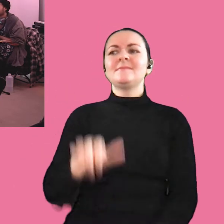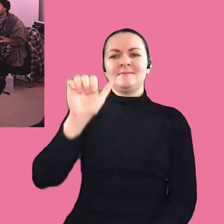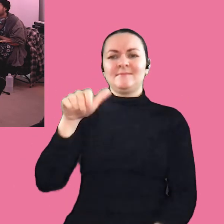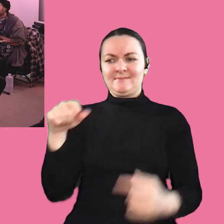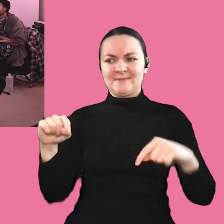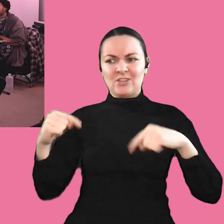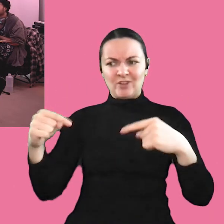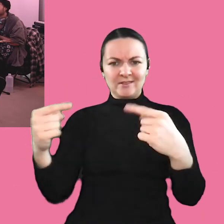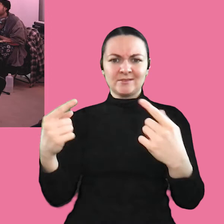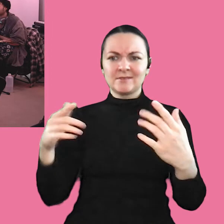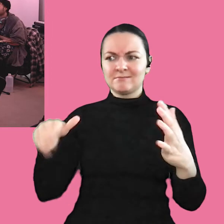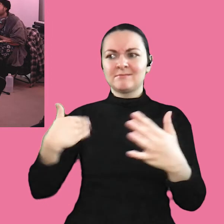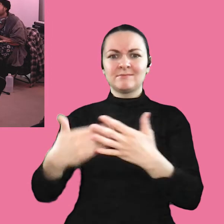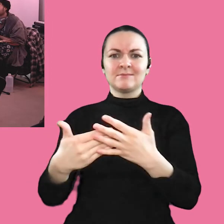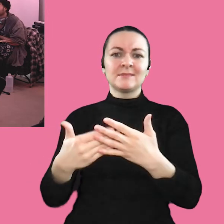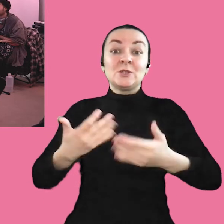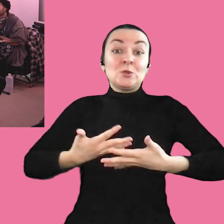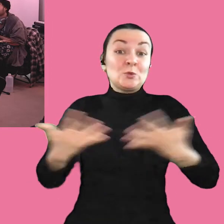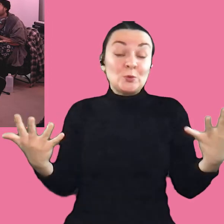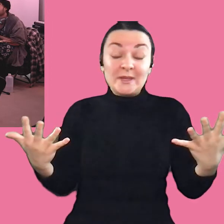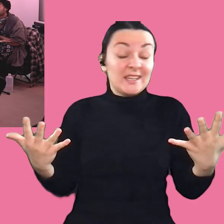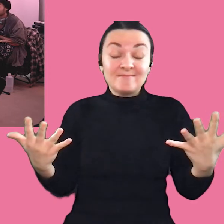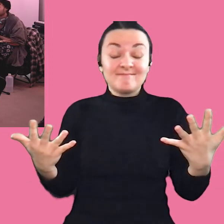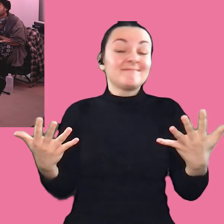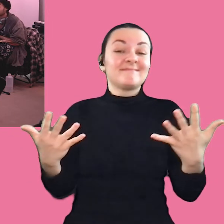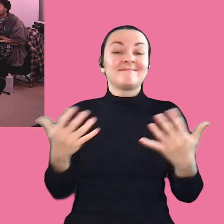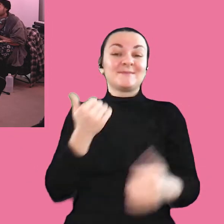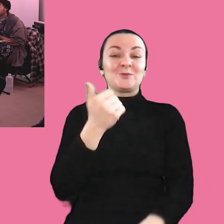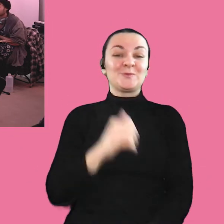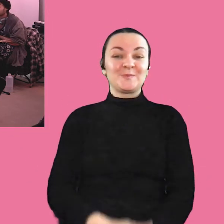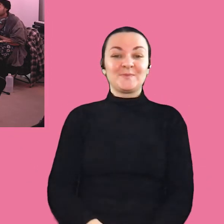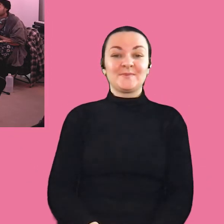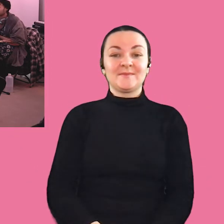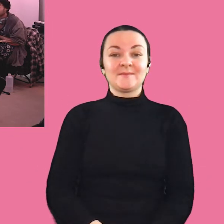There have definitely been some challenges so far, but not too many, which is good. Do